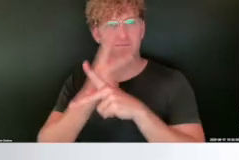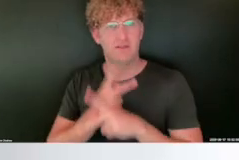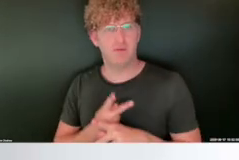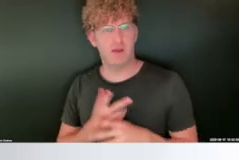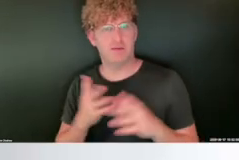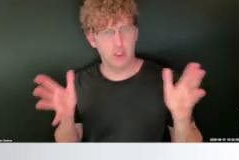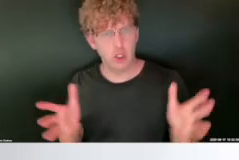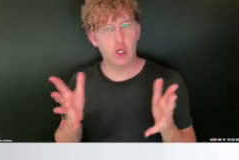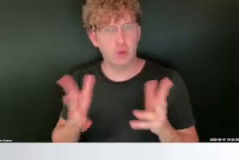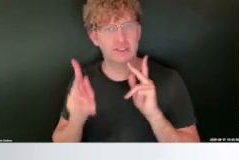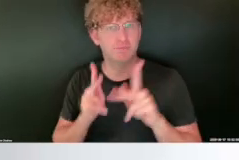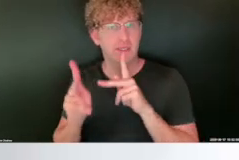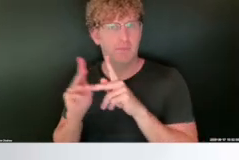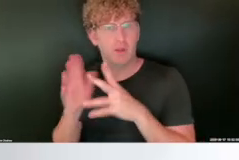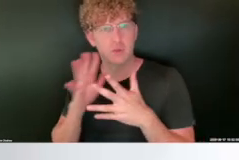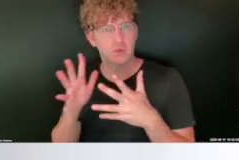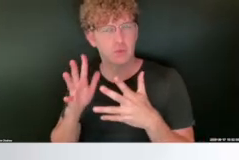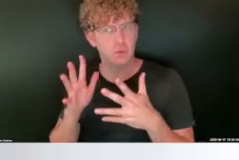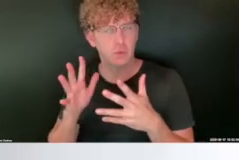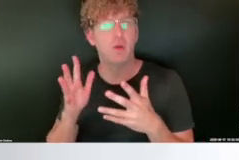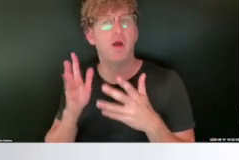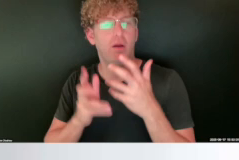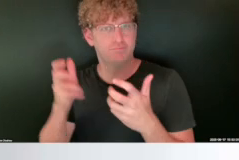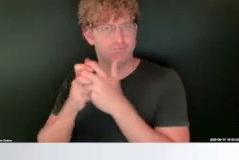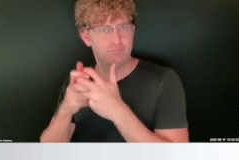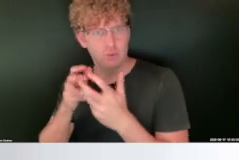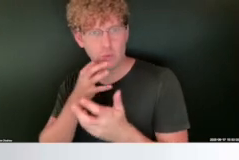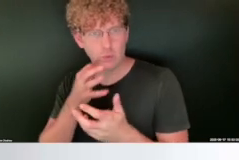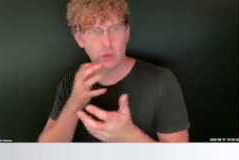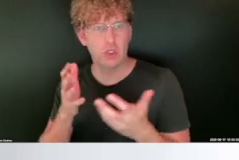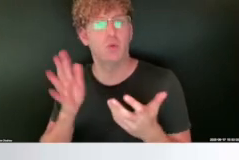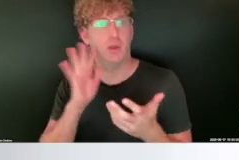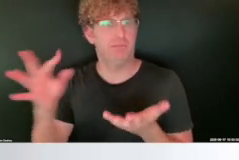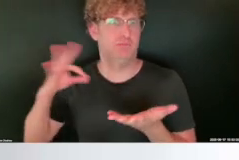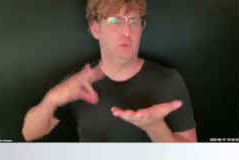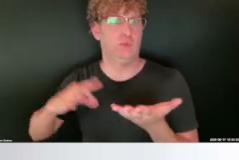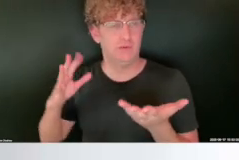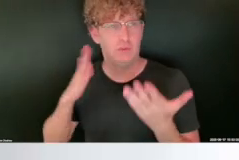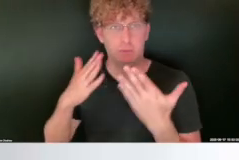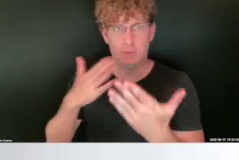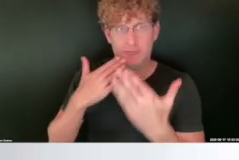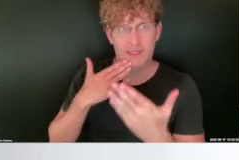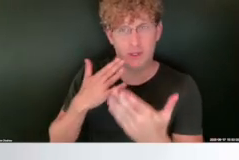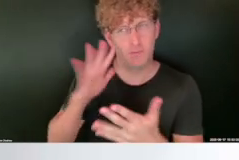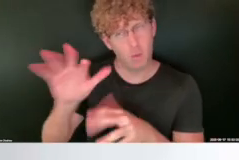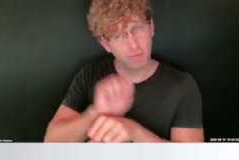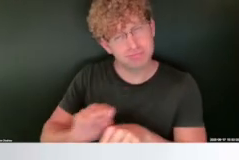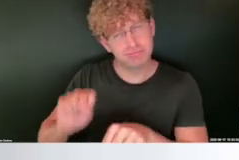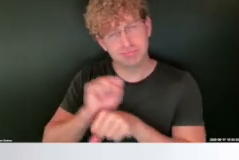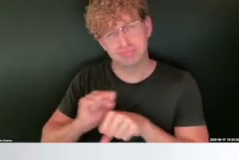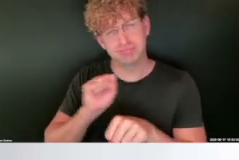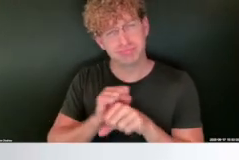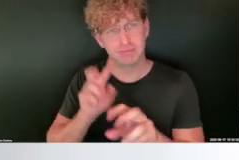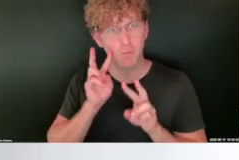sooner could be really useful. So yeah, thank you again for all your hard work, and look forward to keep working with you on